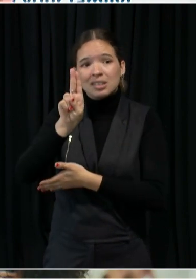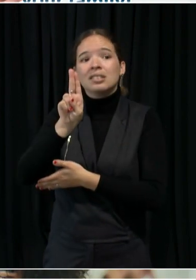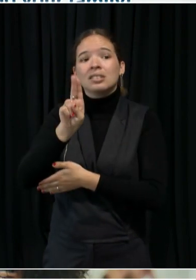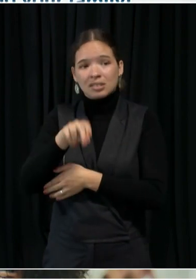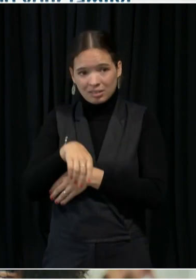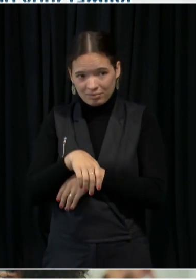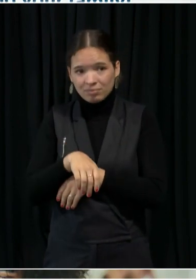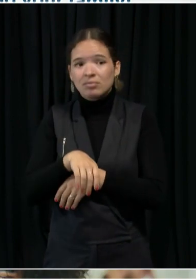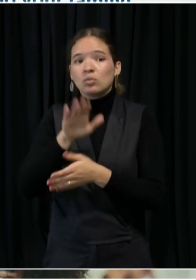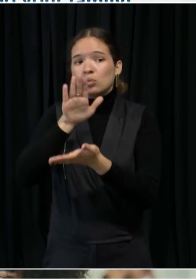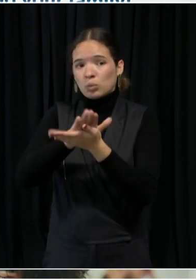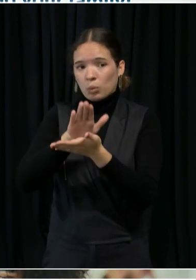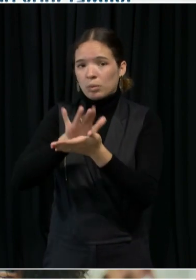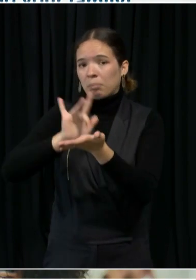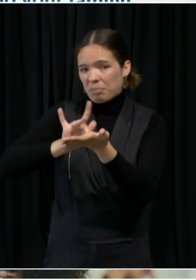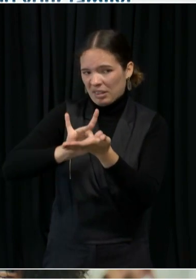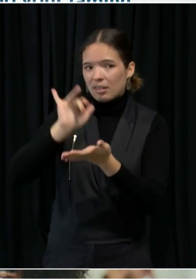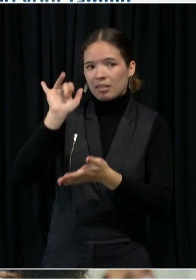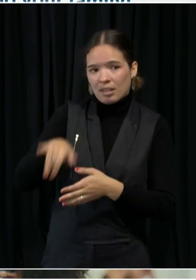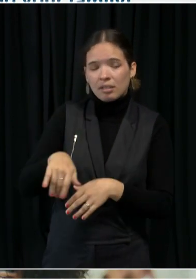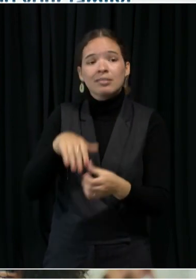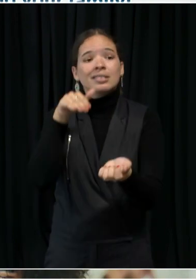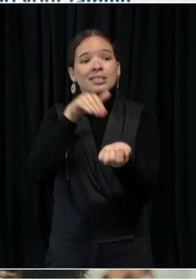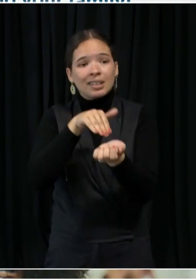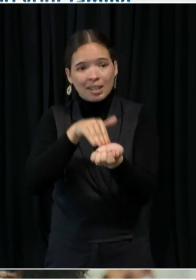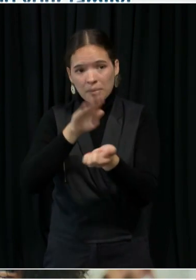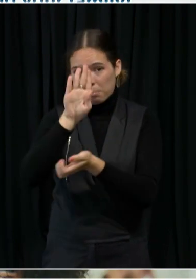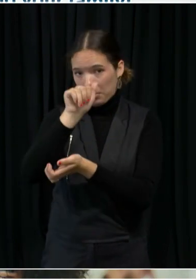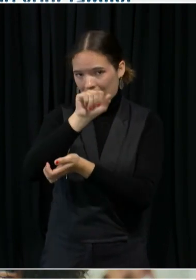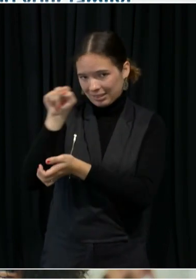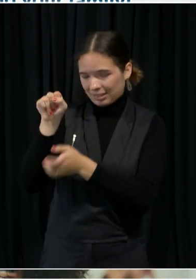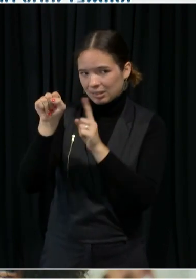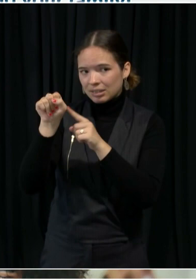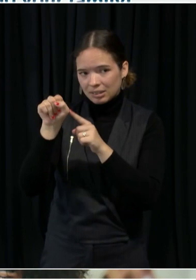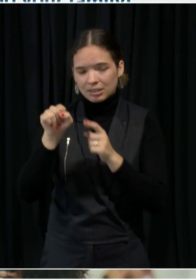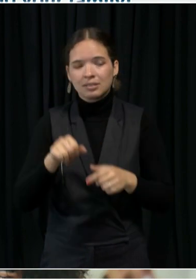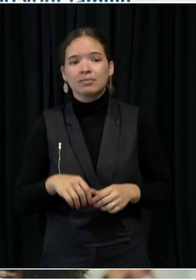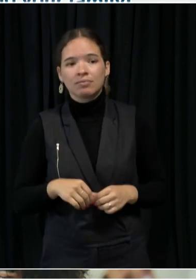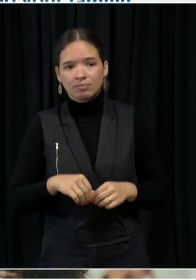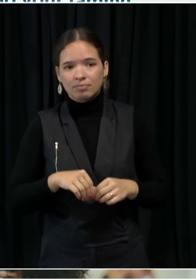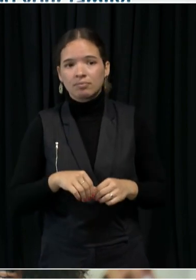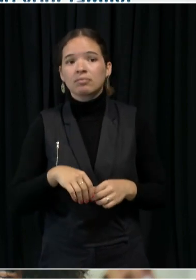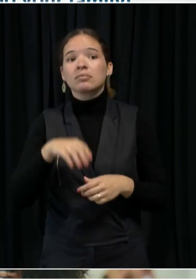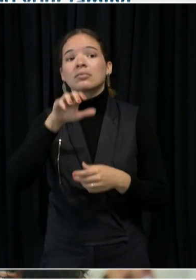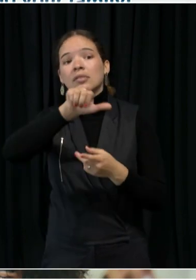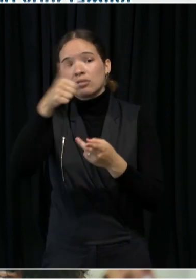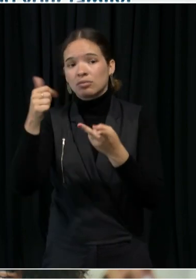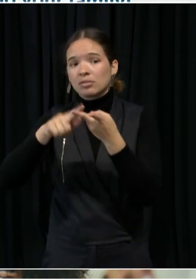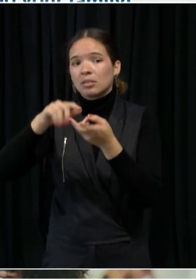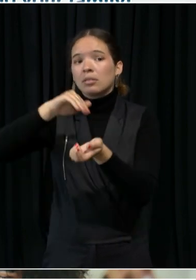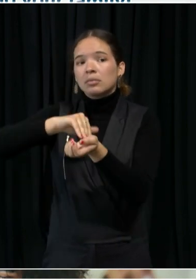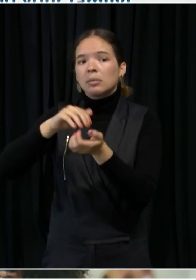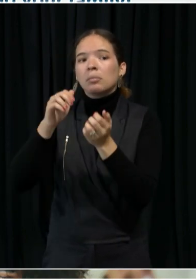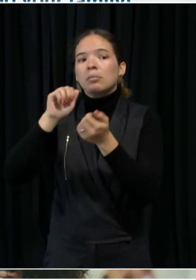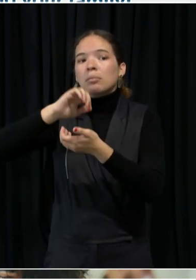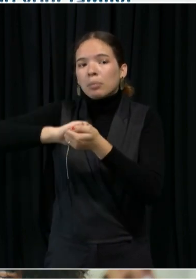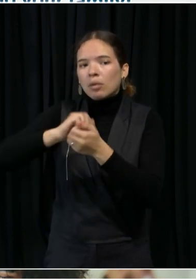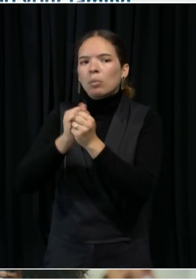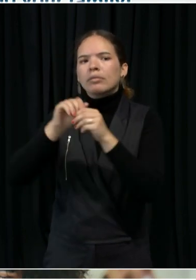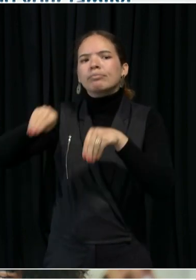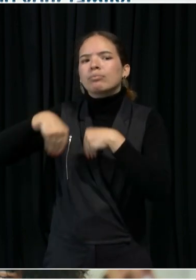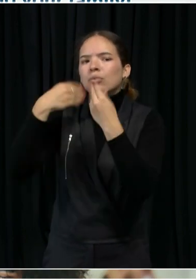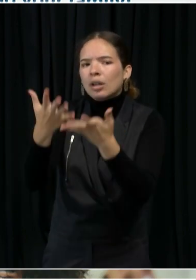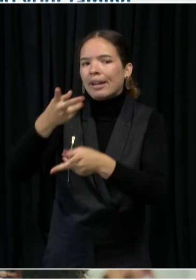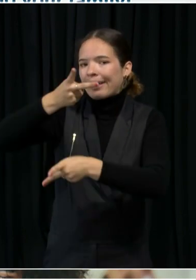Sciences, Dr. Dean Bass, GW Medical Faculty Associates, and our physician partners who are providing the care.